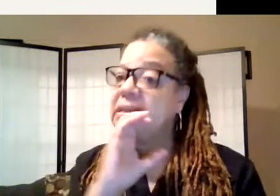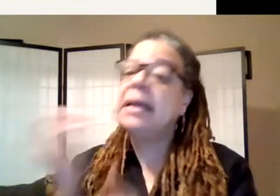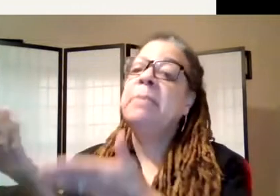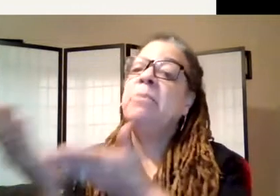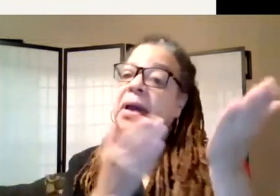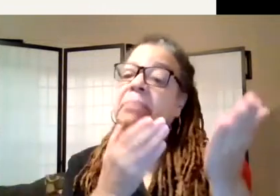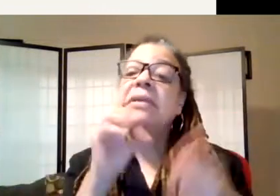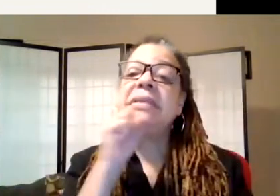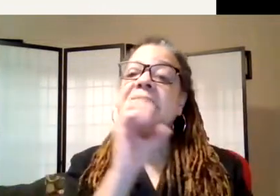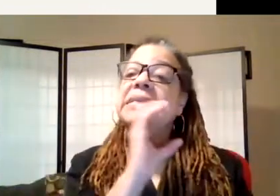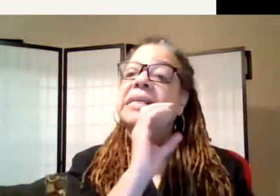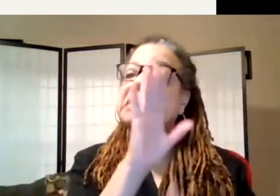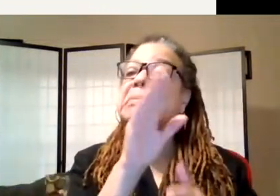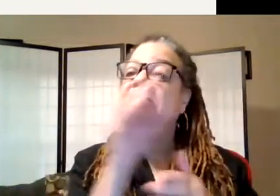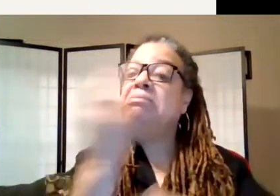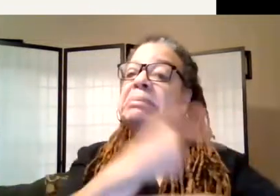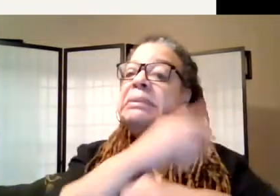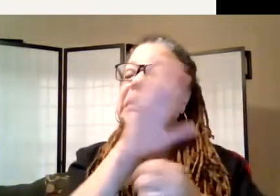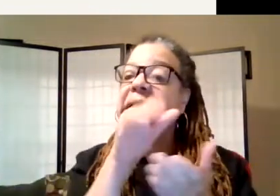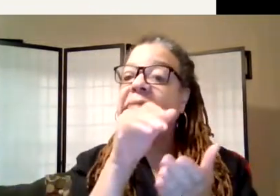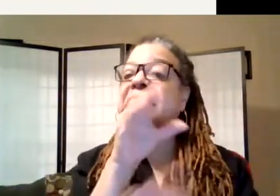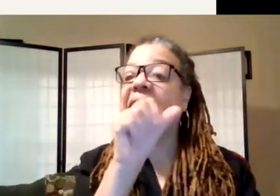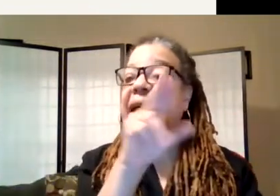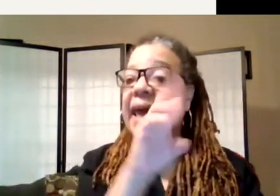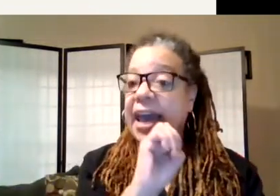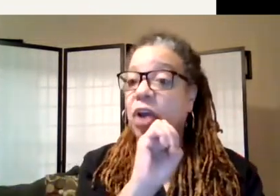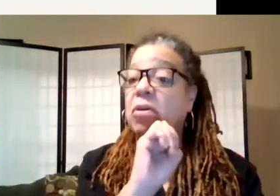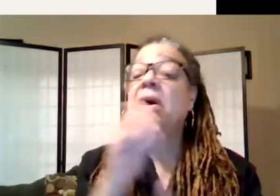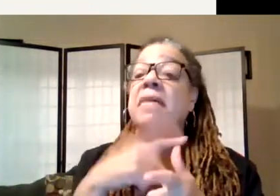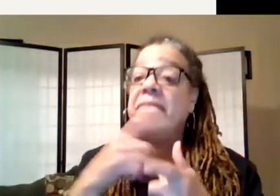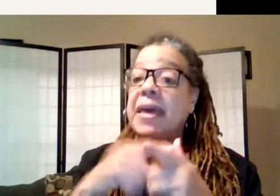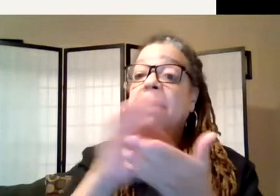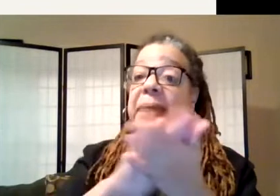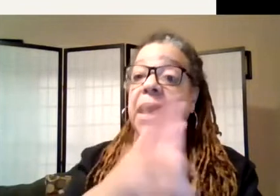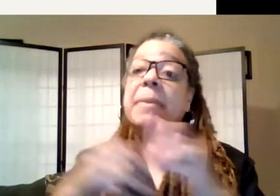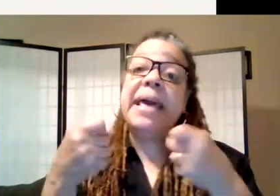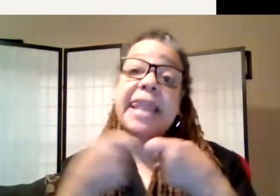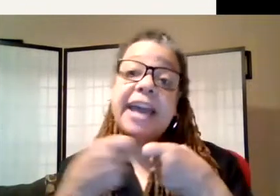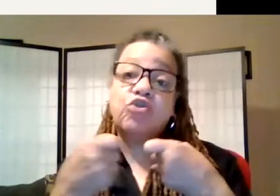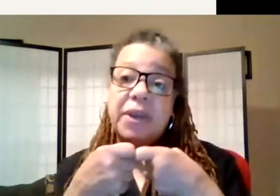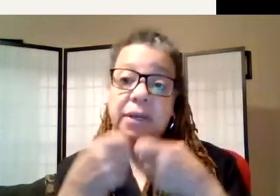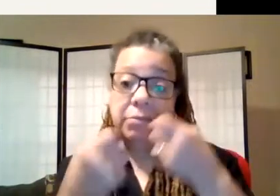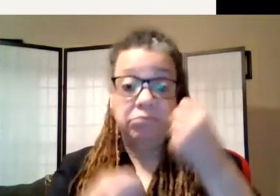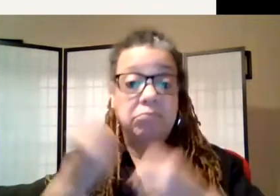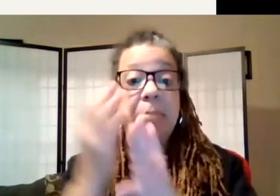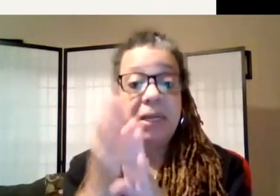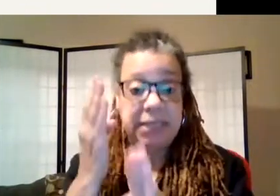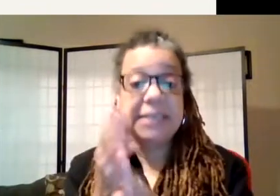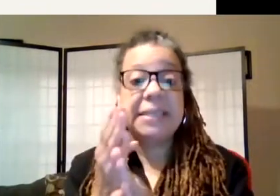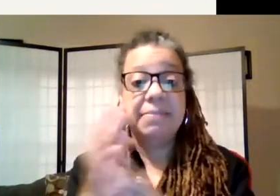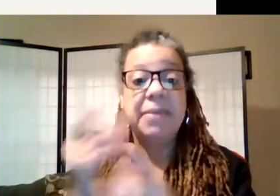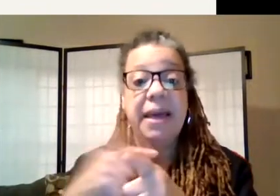health checkups. They'll be able to transition their shuttle fleet to electric fleets and actually apply for the subsidies and the tax rebates